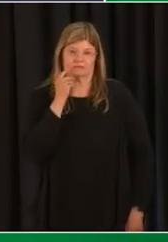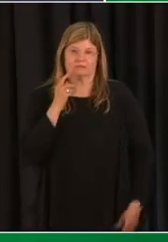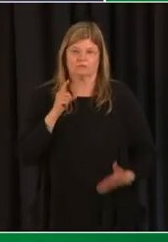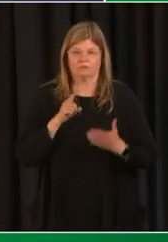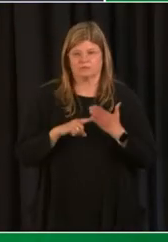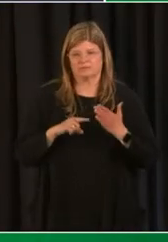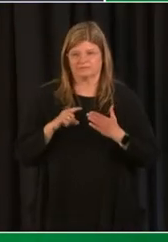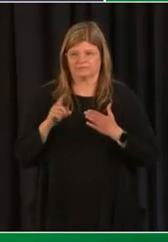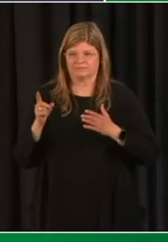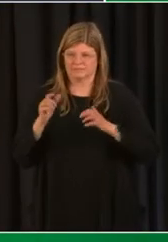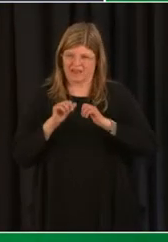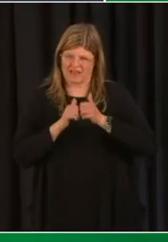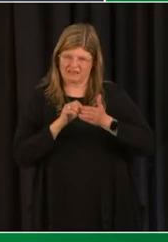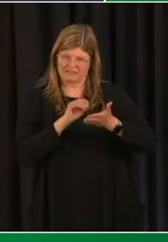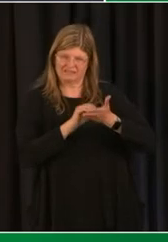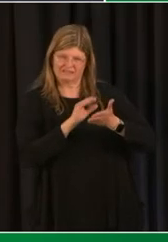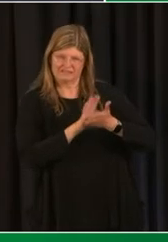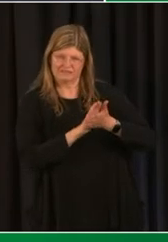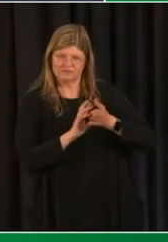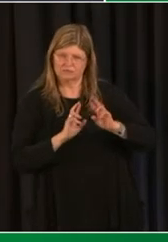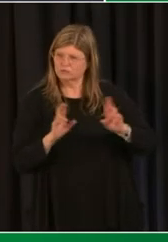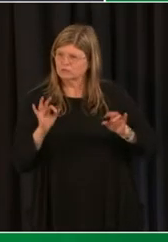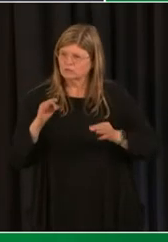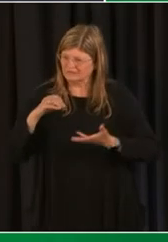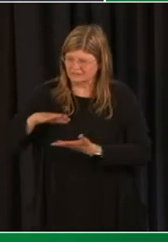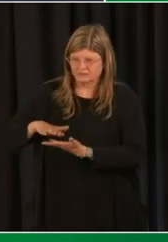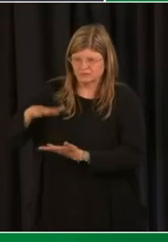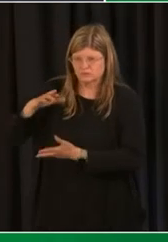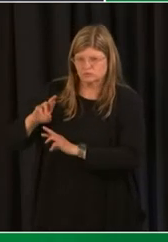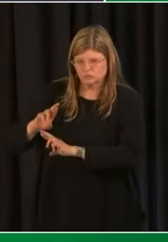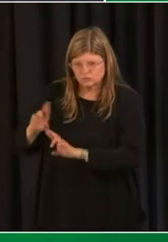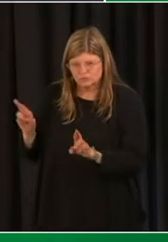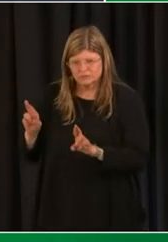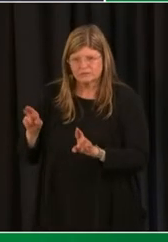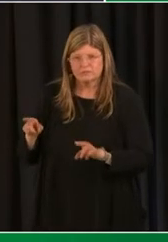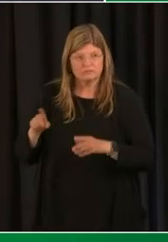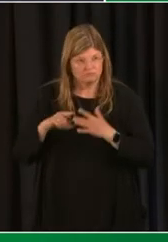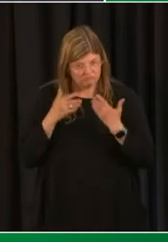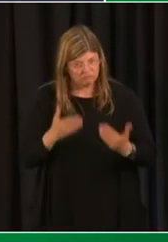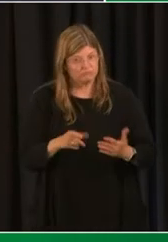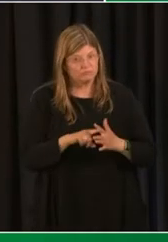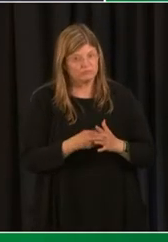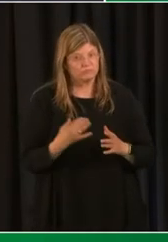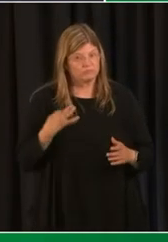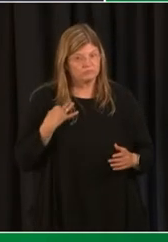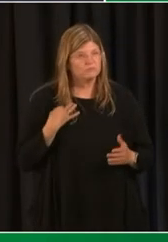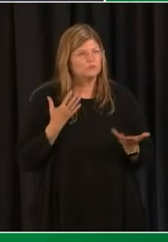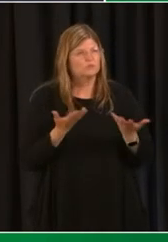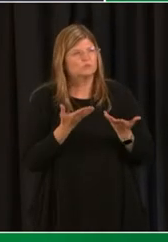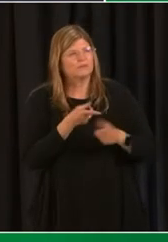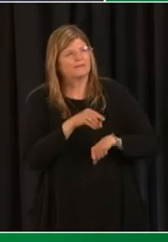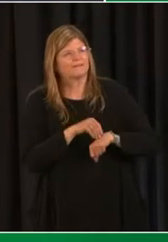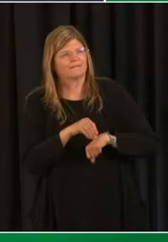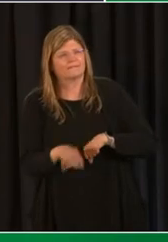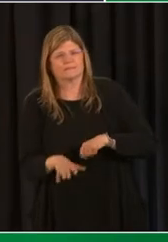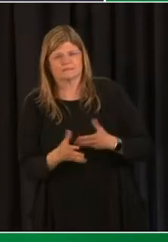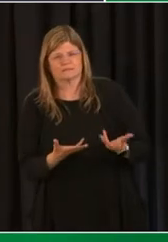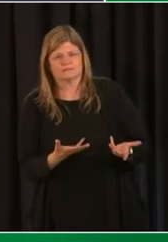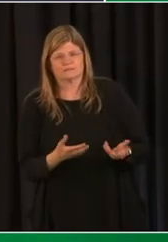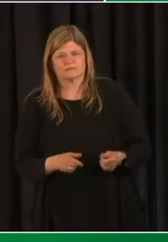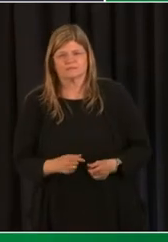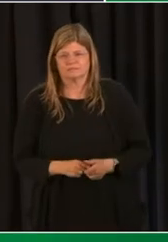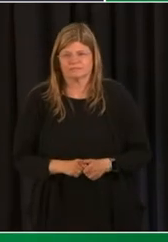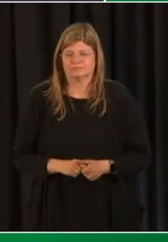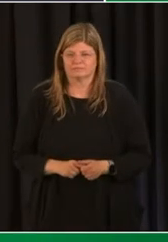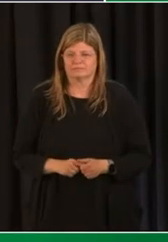like to get their documentation ready? And if they don't have it all, should they start the application? What's our advice on that as well?